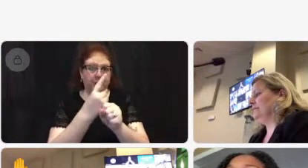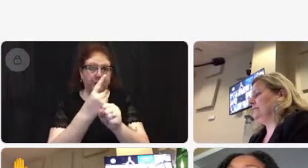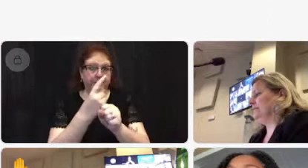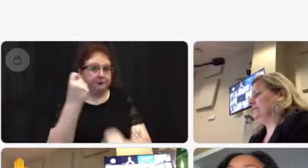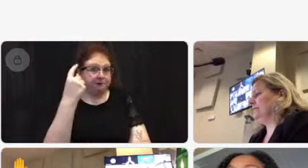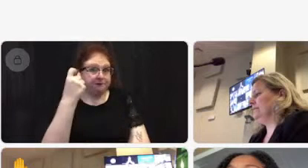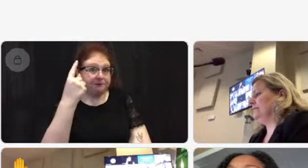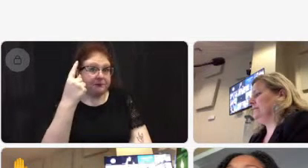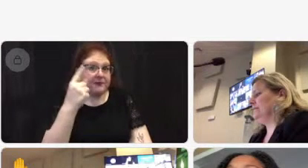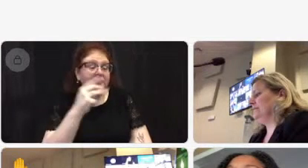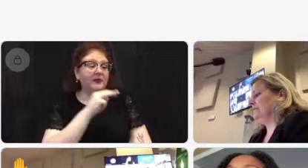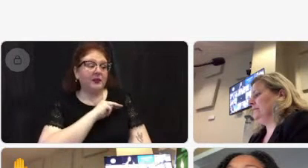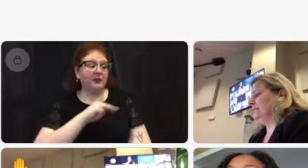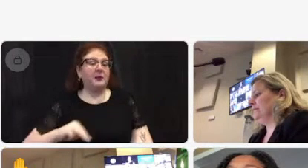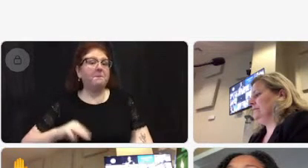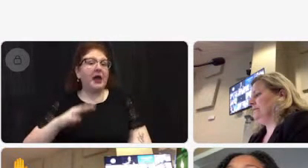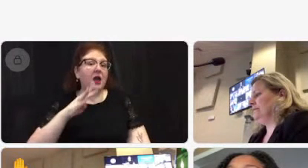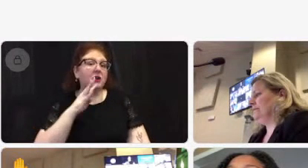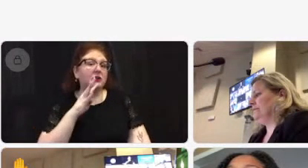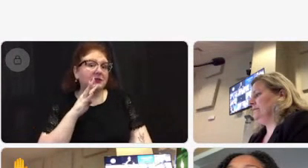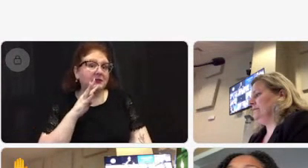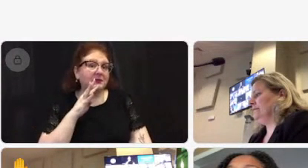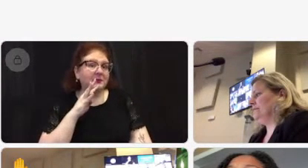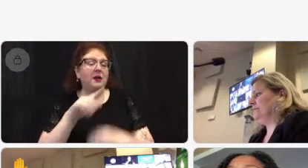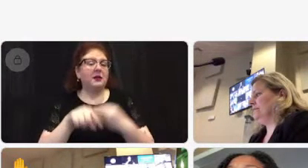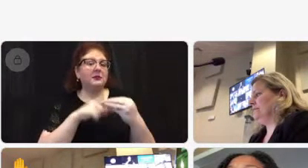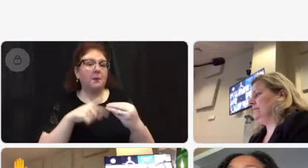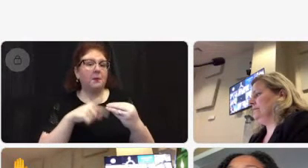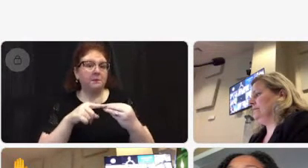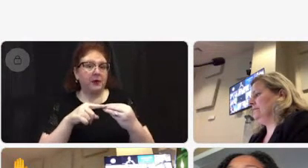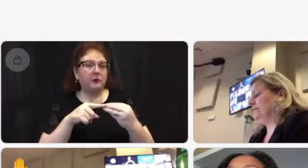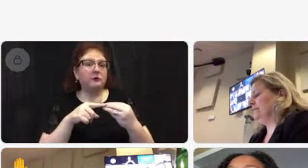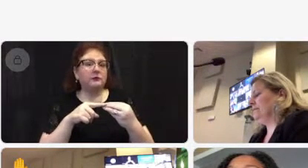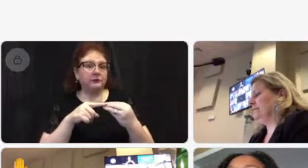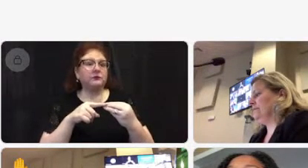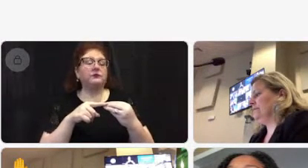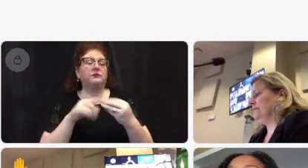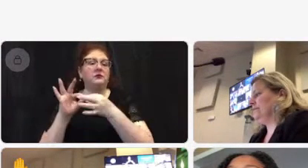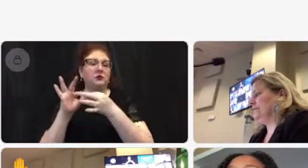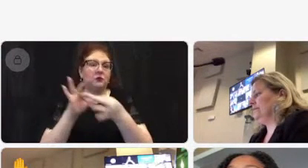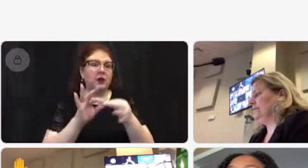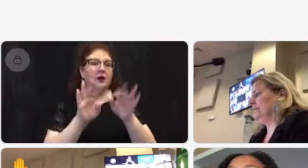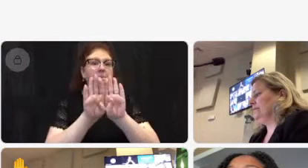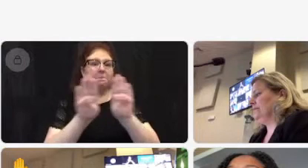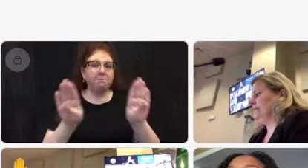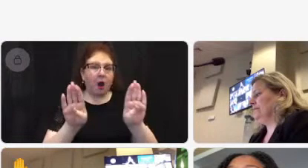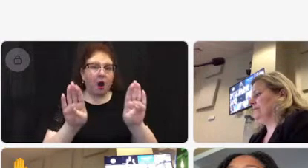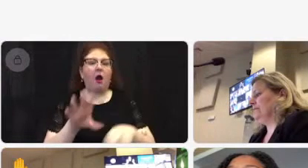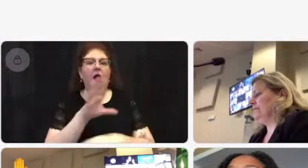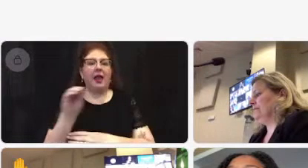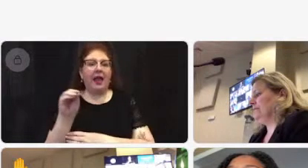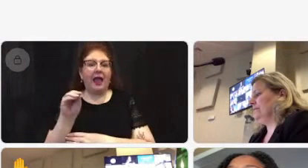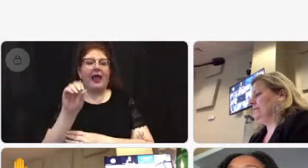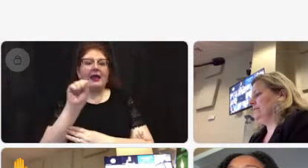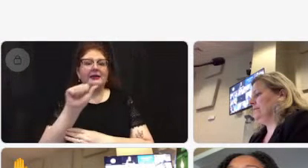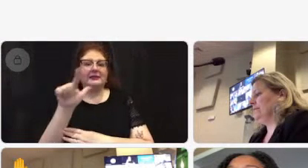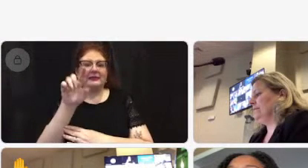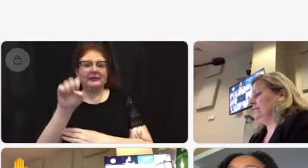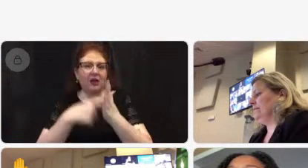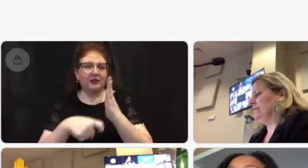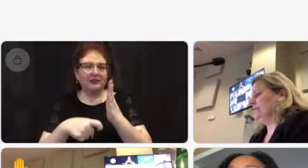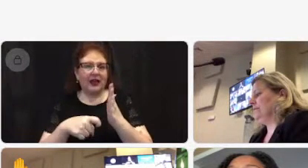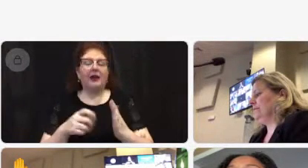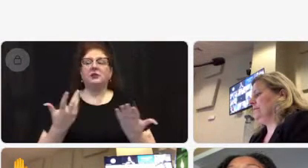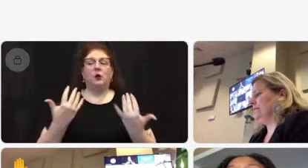And that's based on what we've had as relates to our bond program and sales tax. Clearly, we don't have a sales